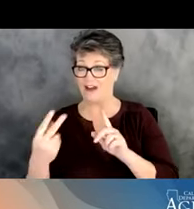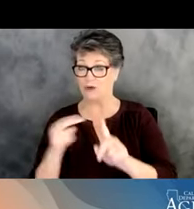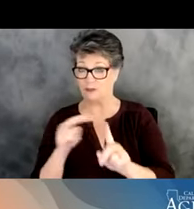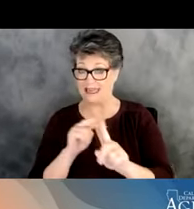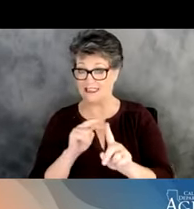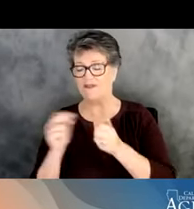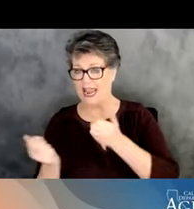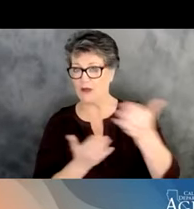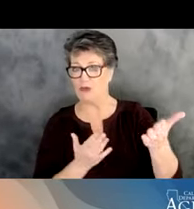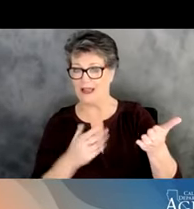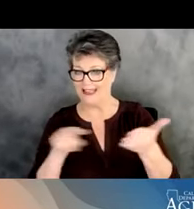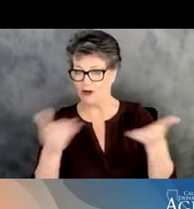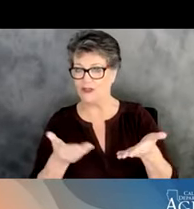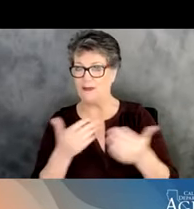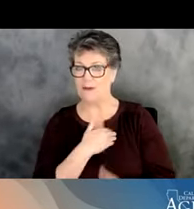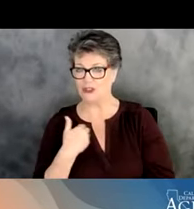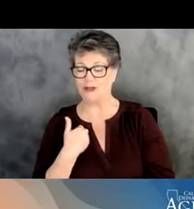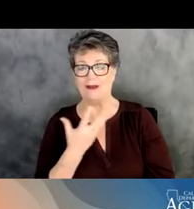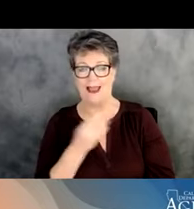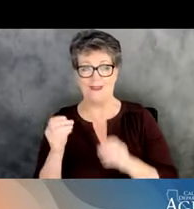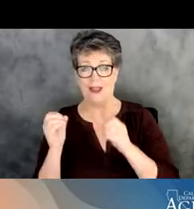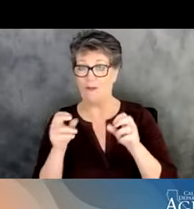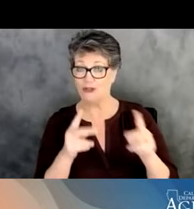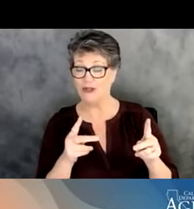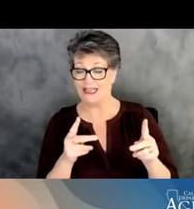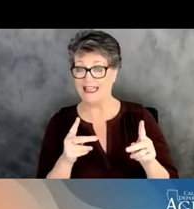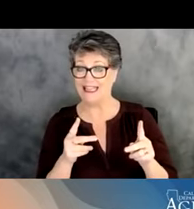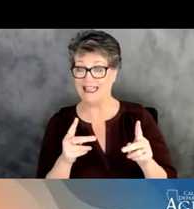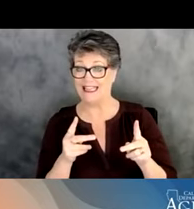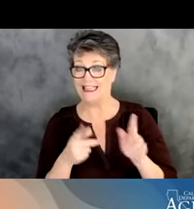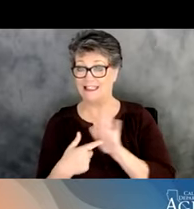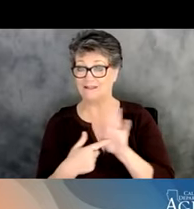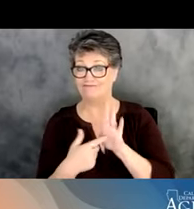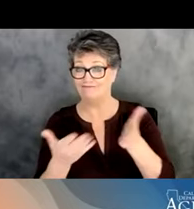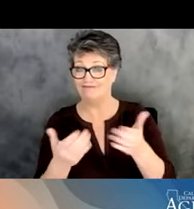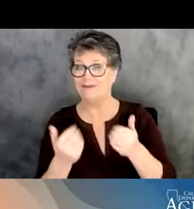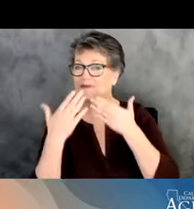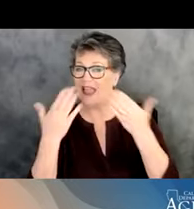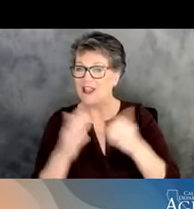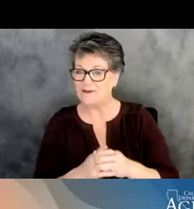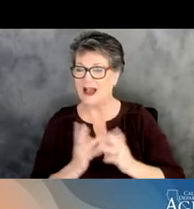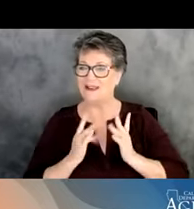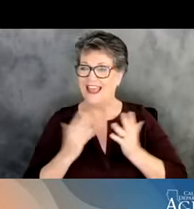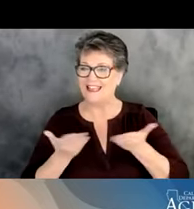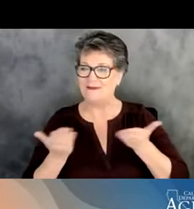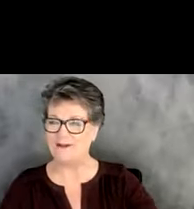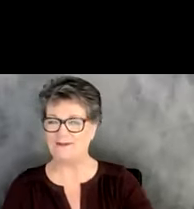bring to the table here and the opportunity that it presents itself. So thank you. I'm delighted.